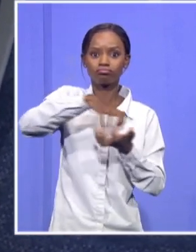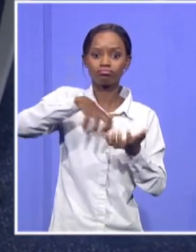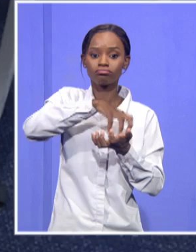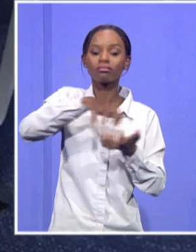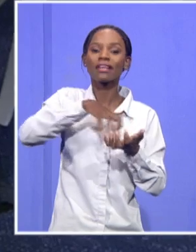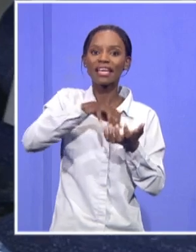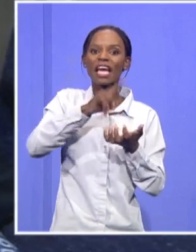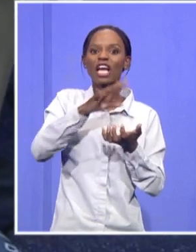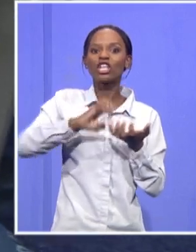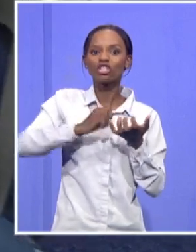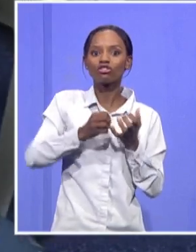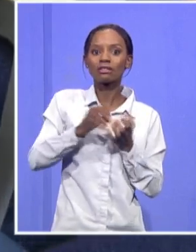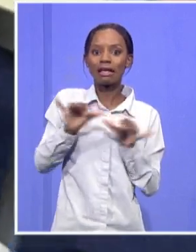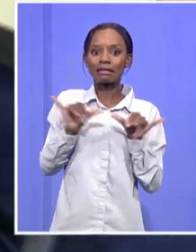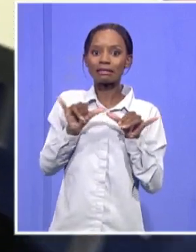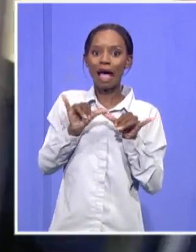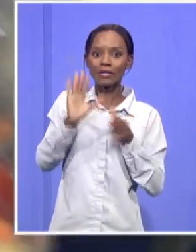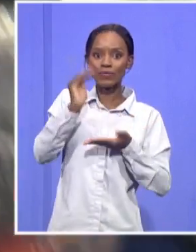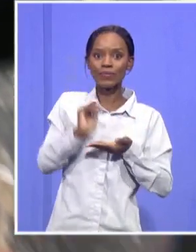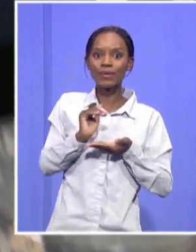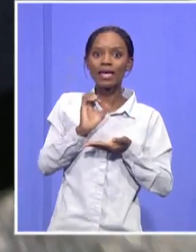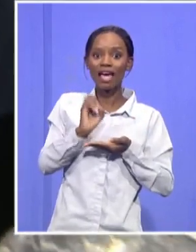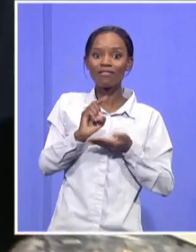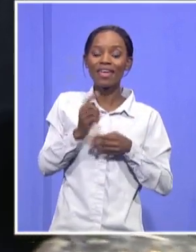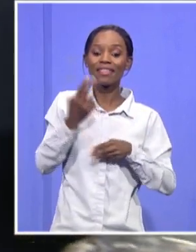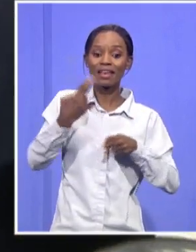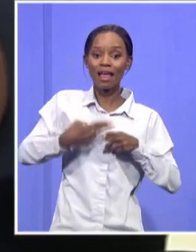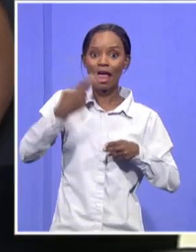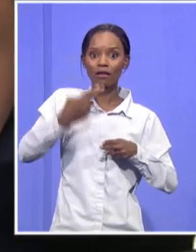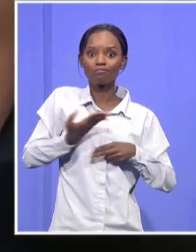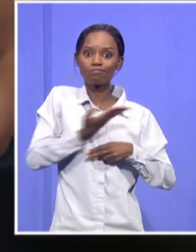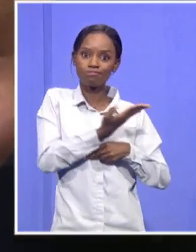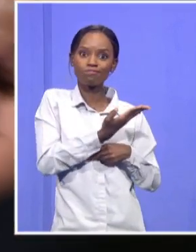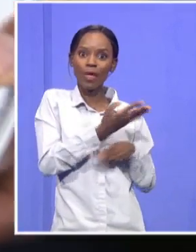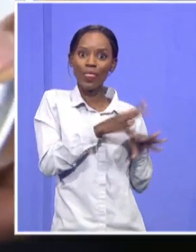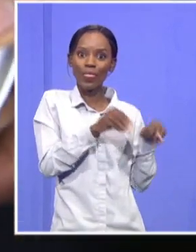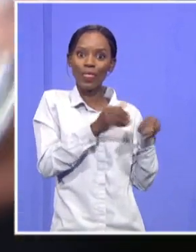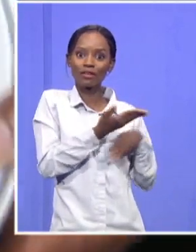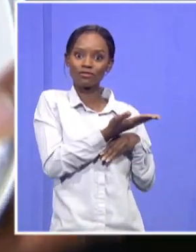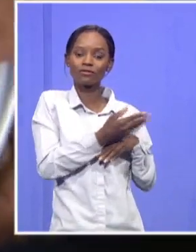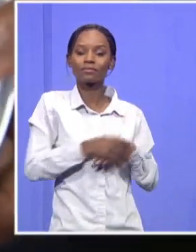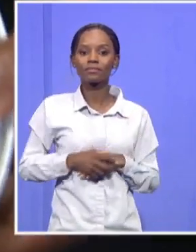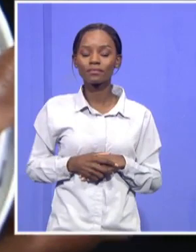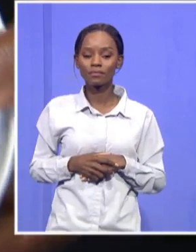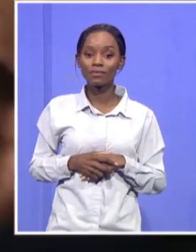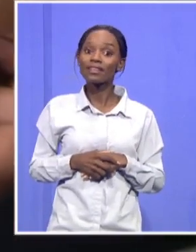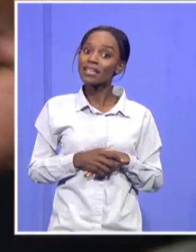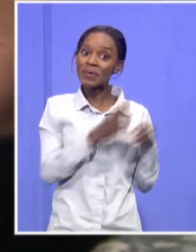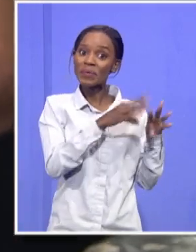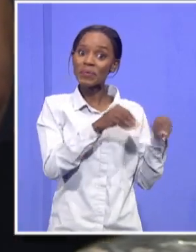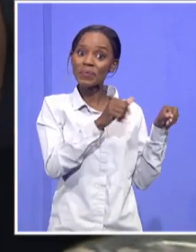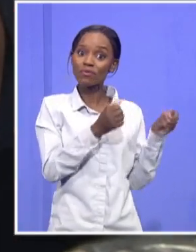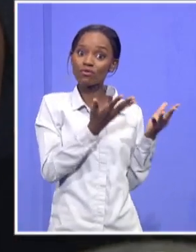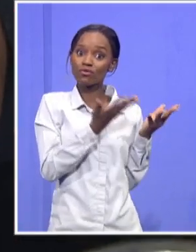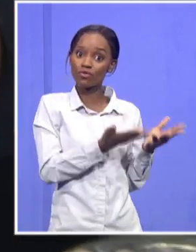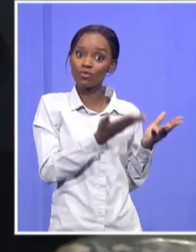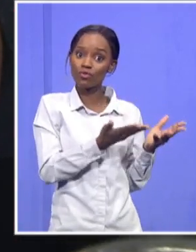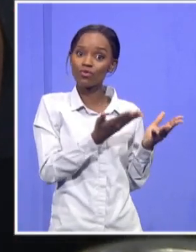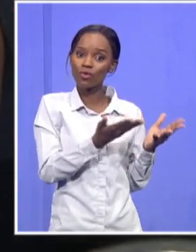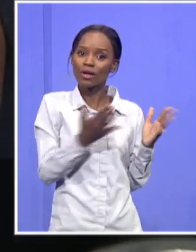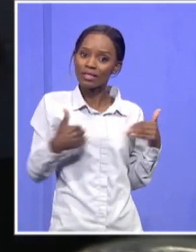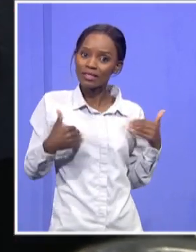size, and then at the end we are going to have a pulp like this. And then after this, then we start putting in